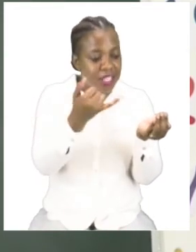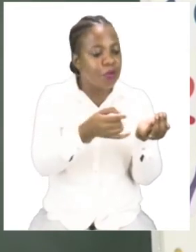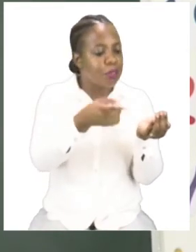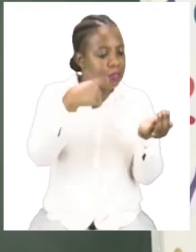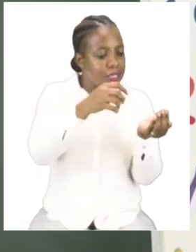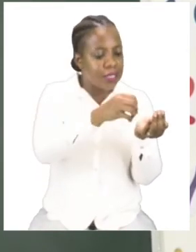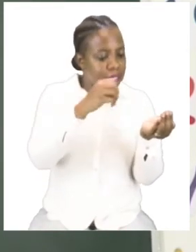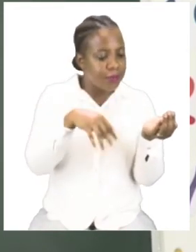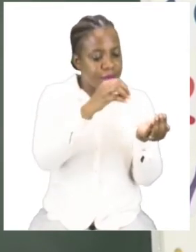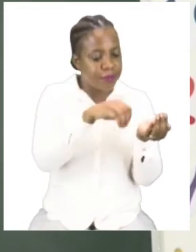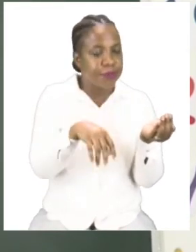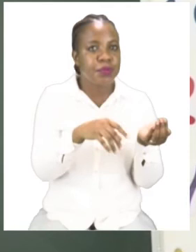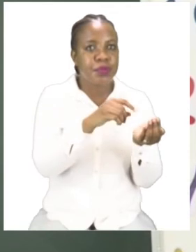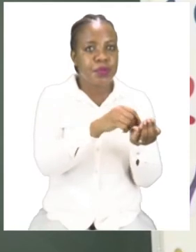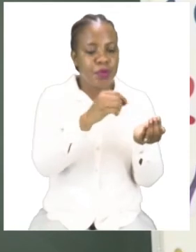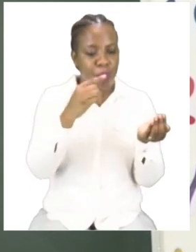1,